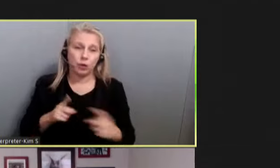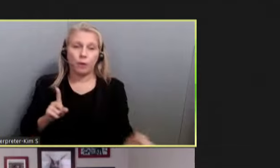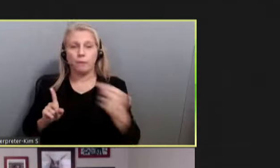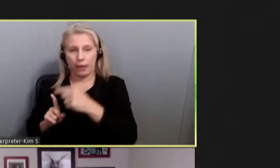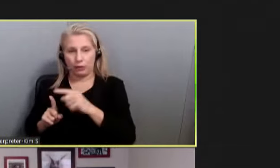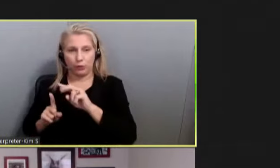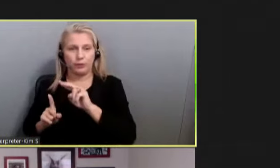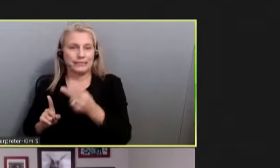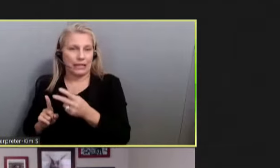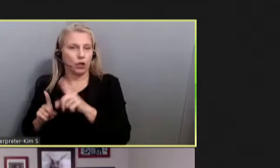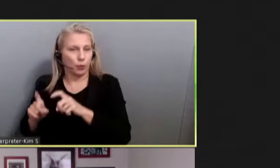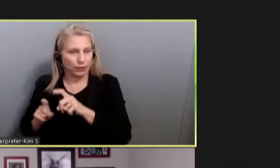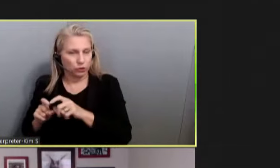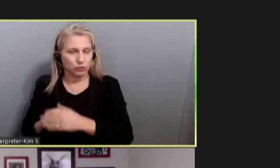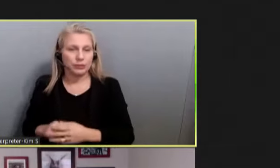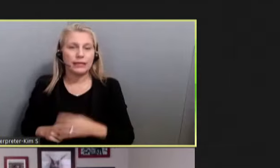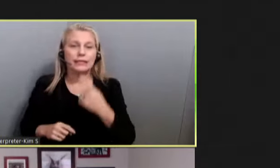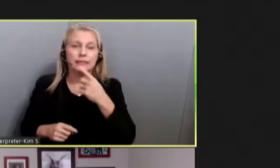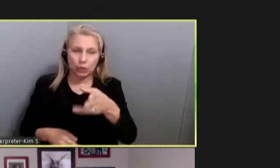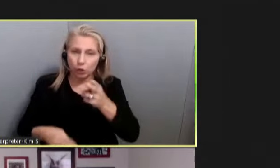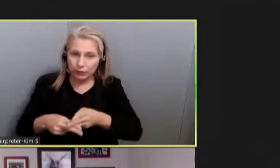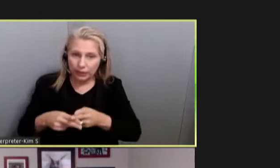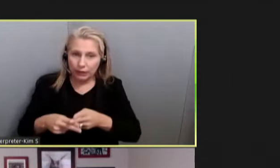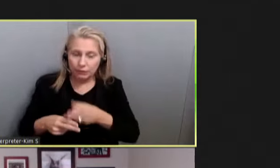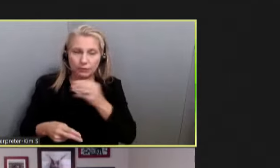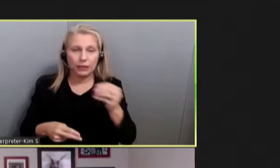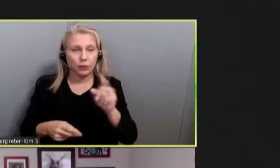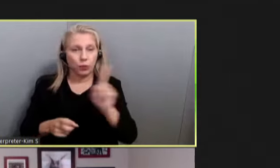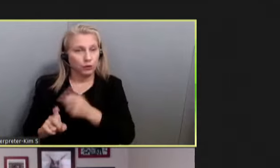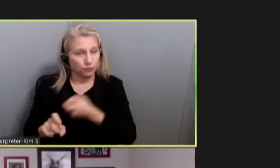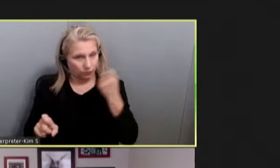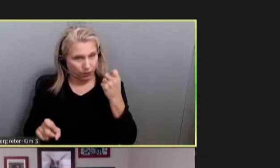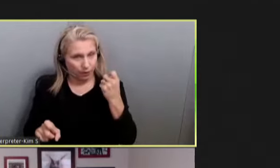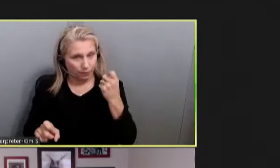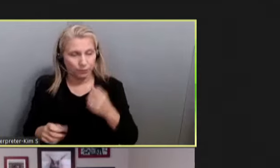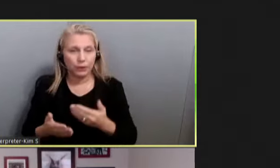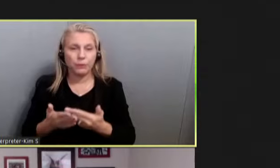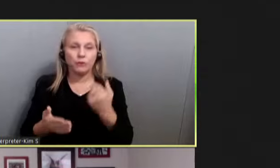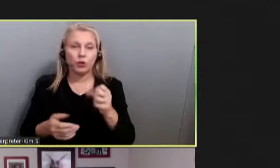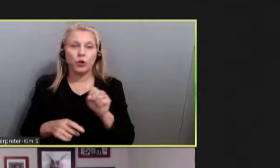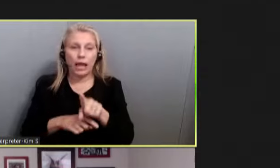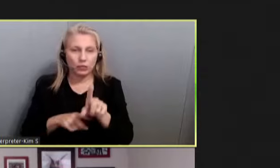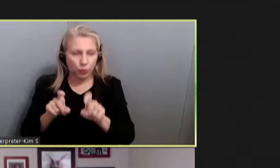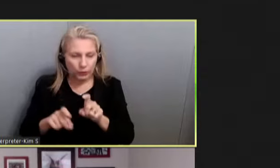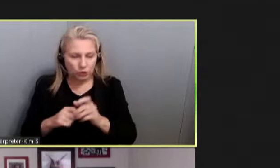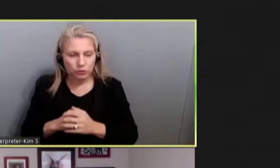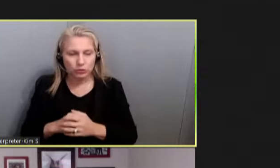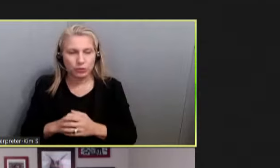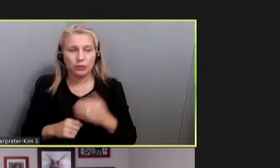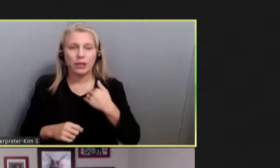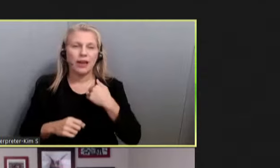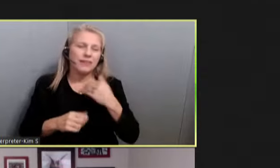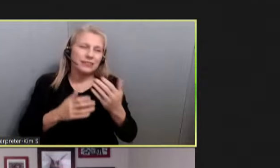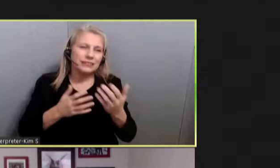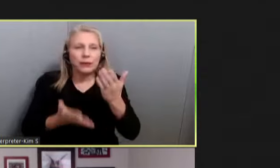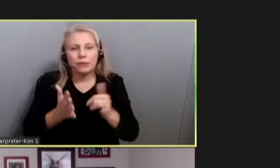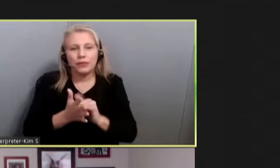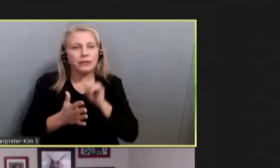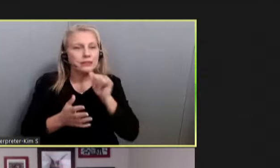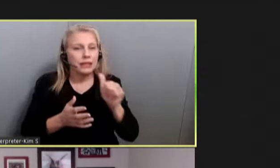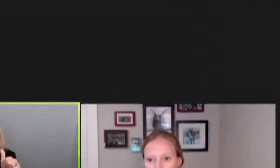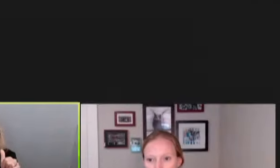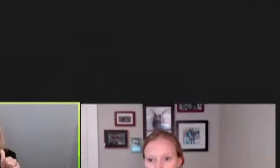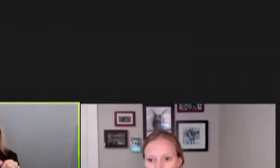second questions. Please state your name and the outlet that you're from before asking your question. And if you have questions on topics that may not have been covered today or